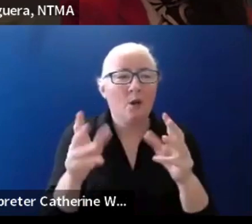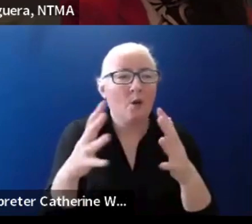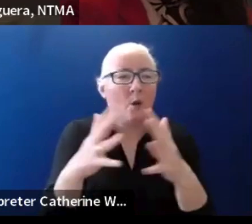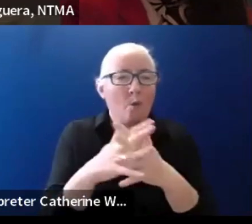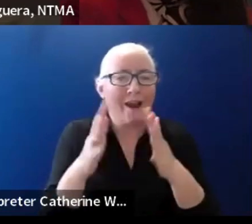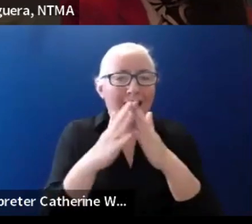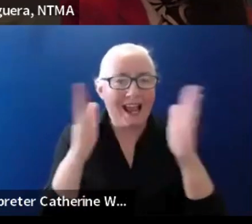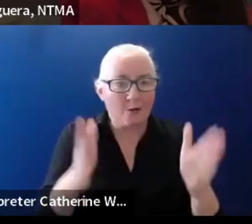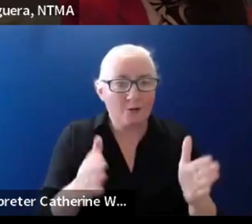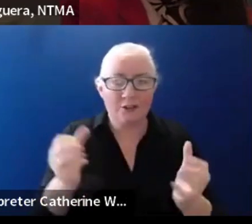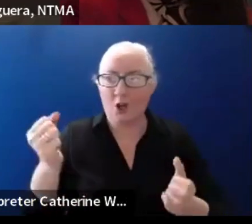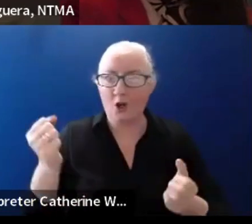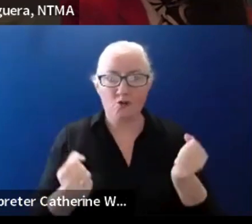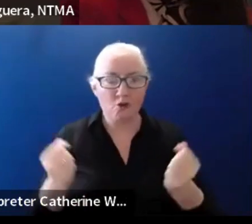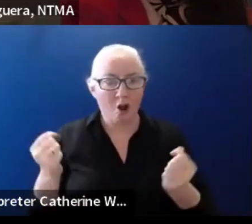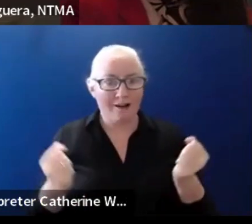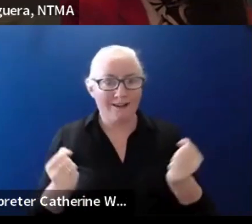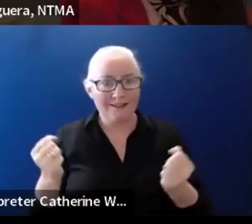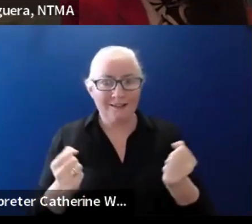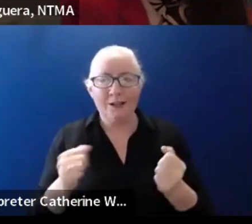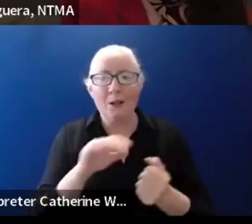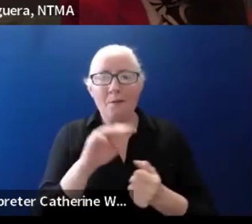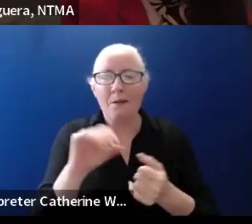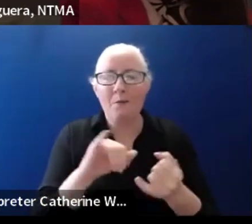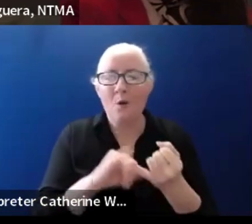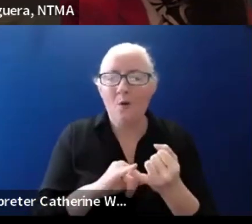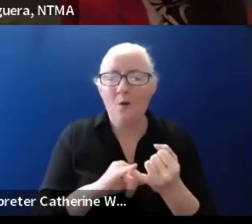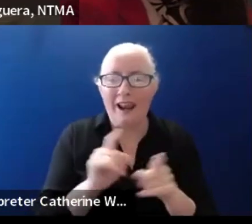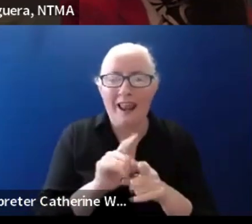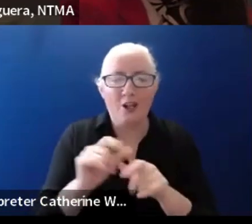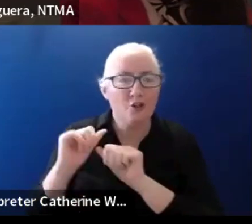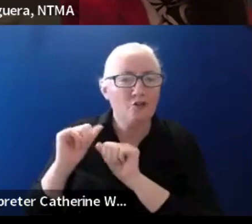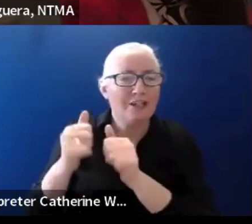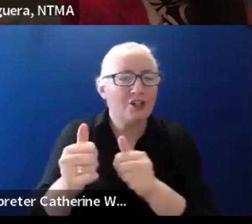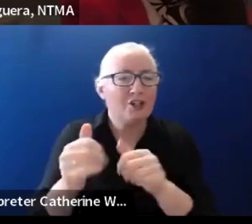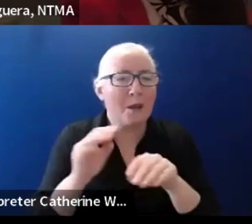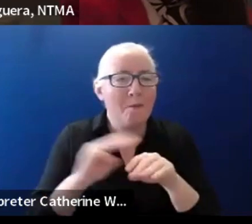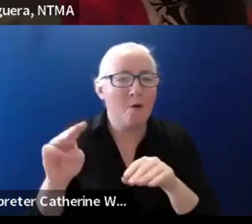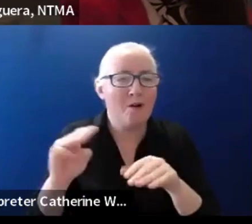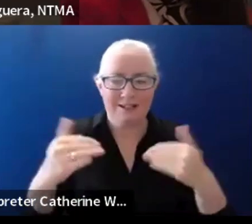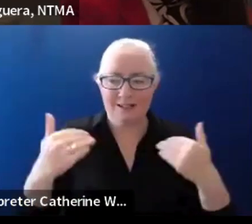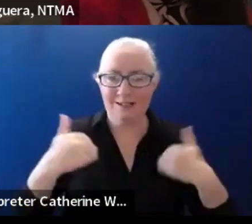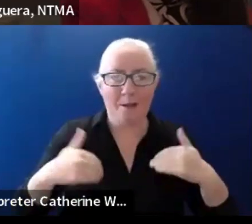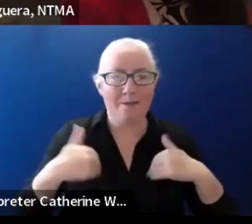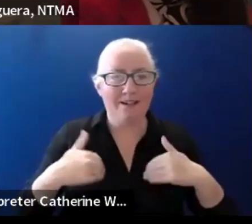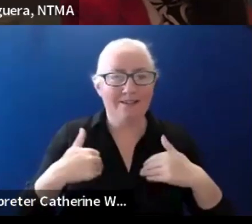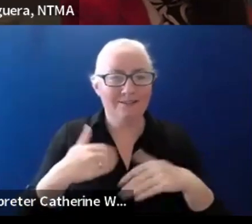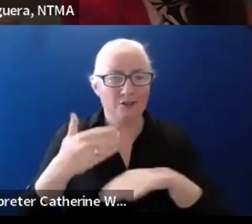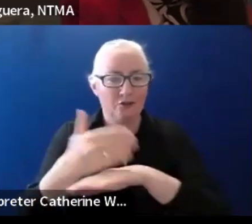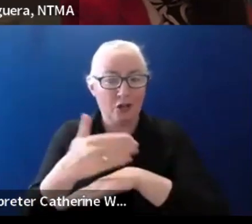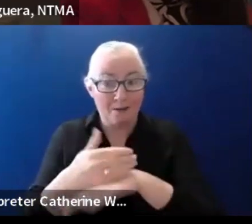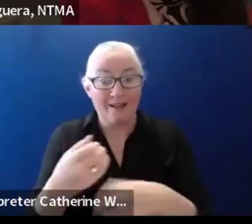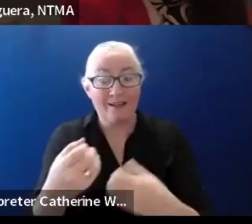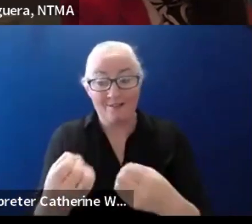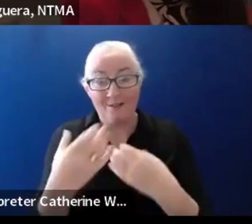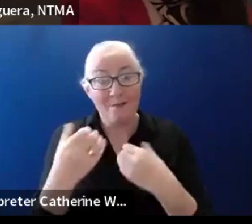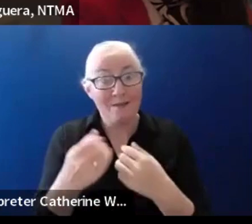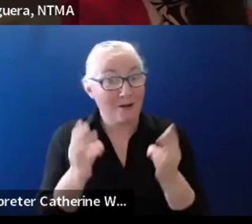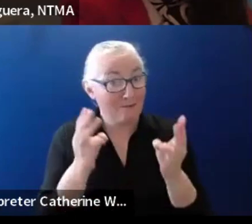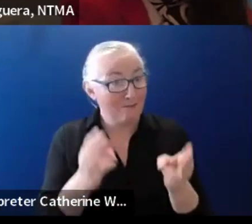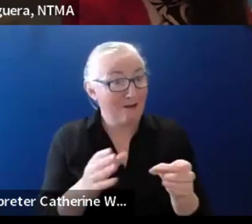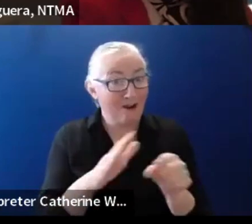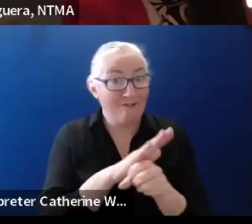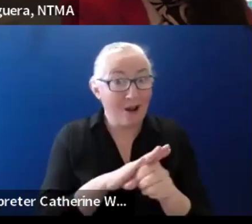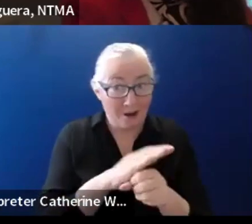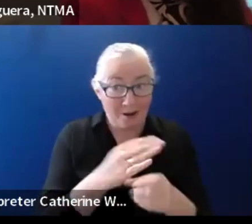our trucks, and to talk to people working in, let's say, the traditionally more male-dominated areas. And the feedback was really powerful. It had